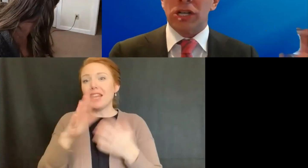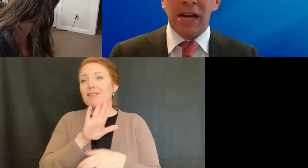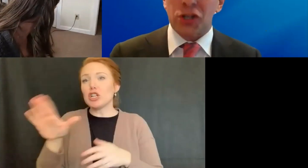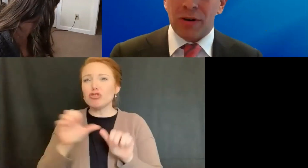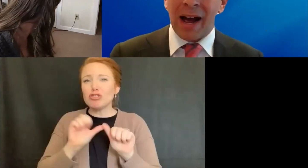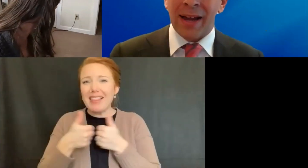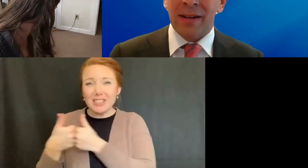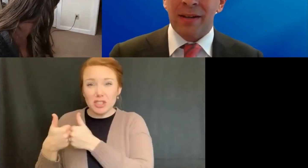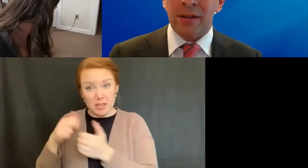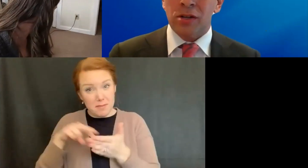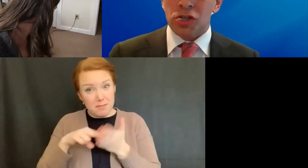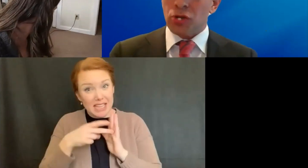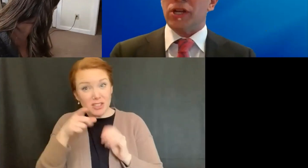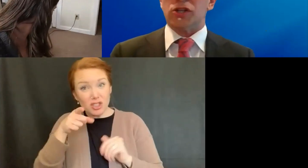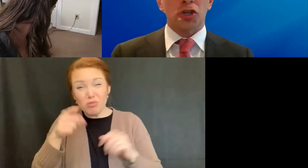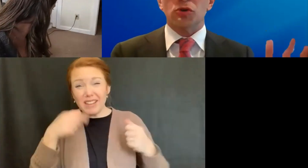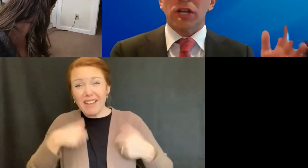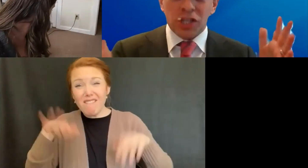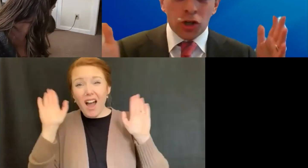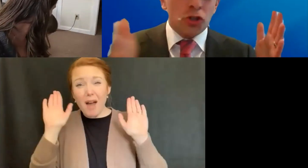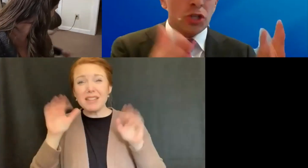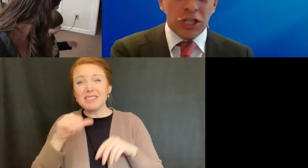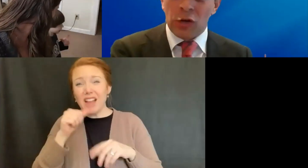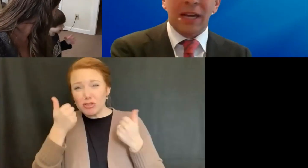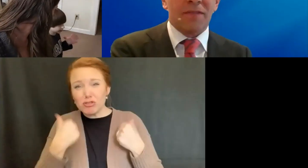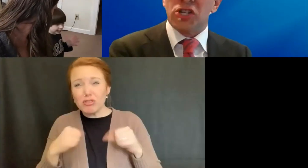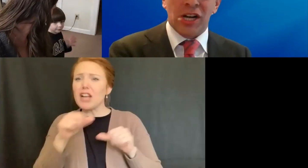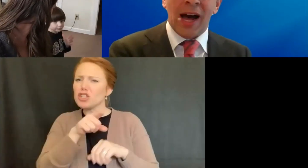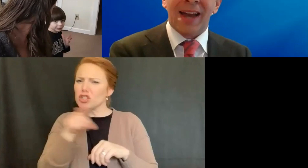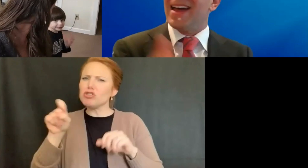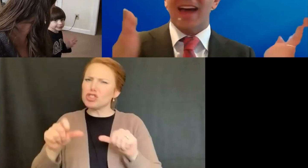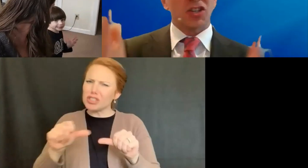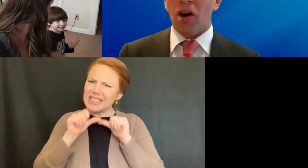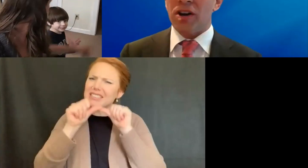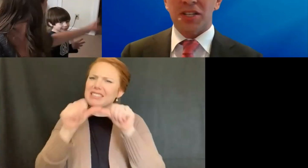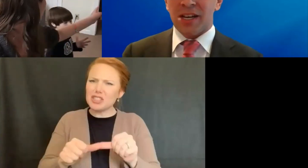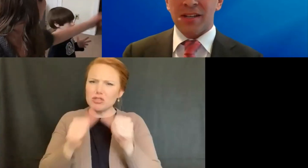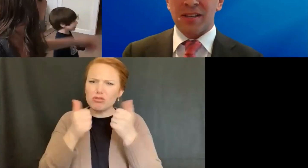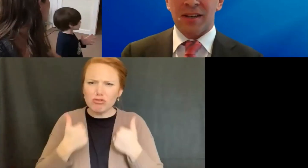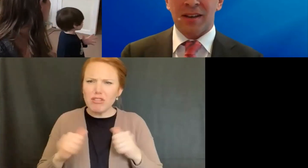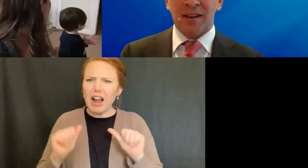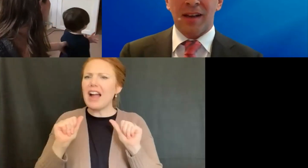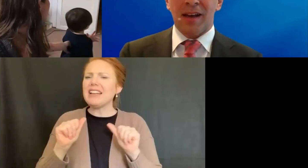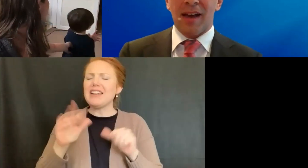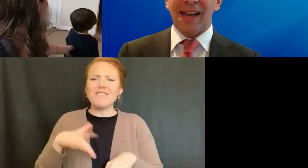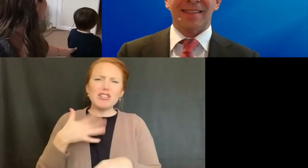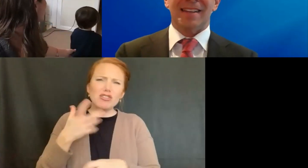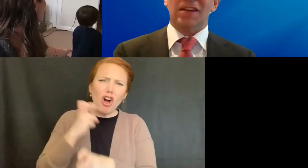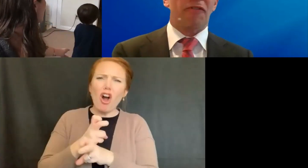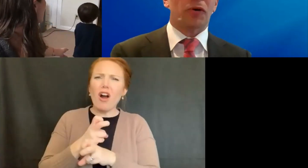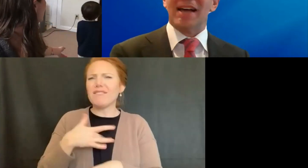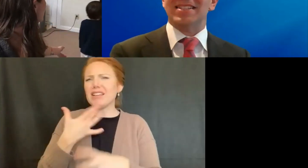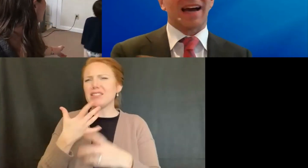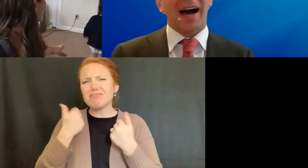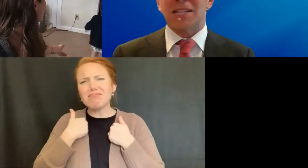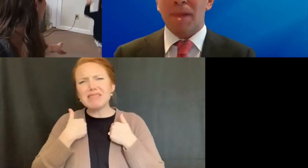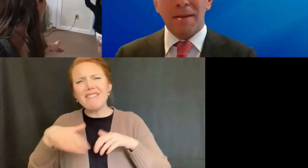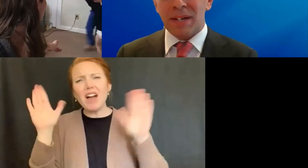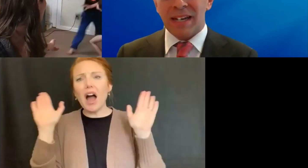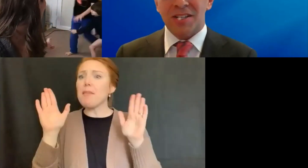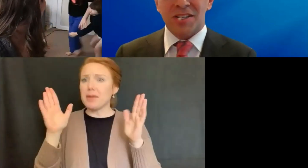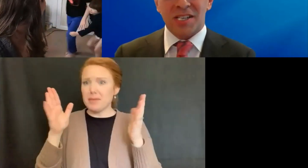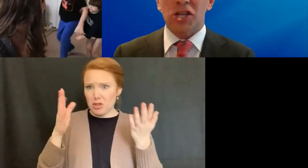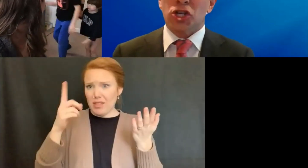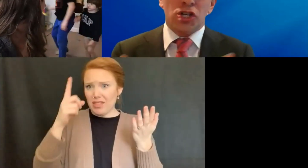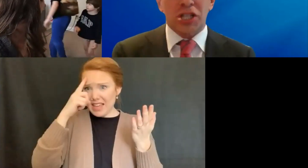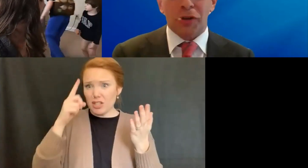that mean you should not try? Students, should you still give it a shot as hard as it is? As difficult as the odds